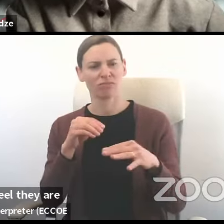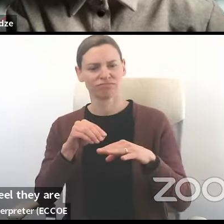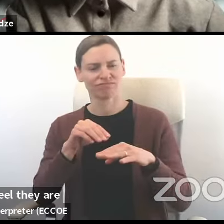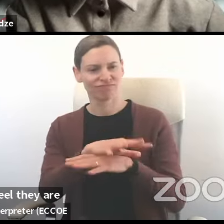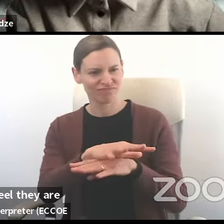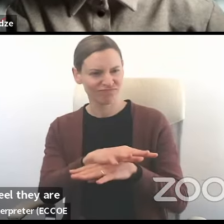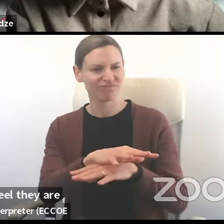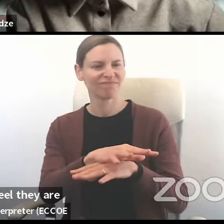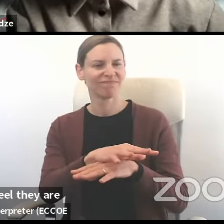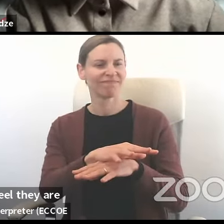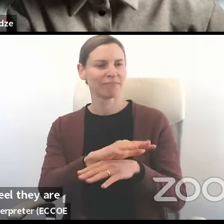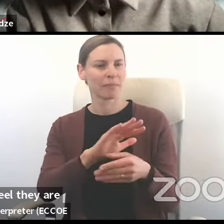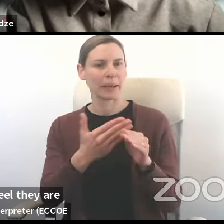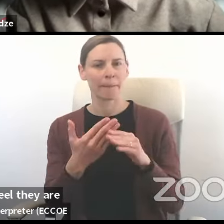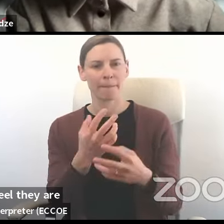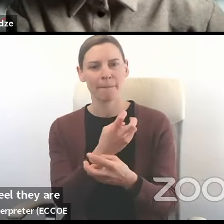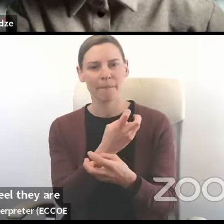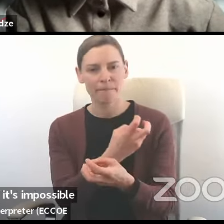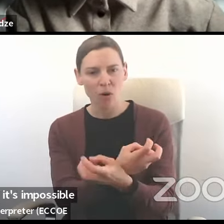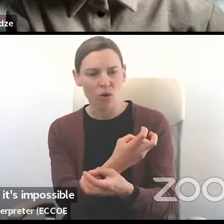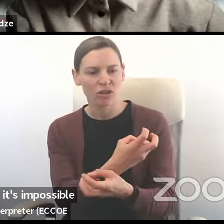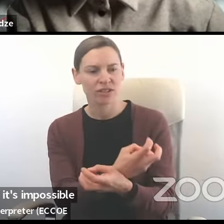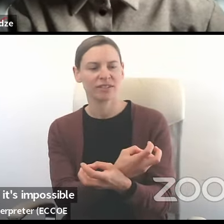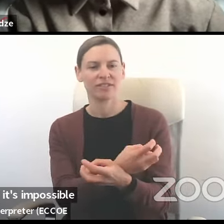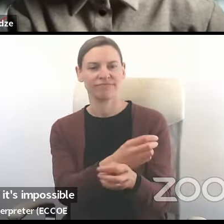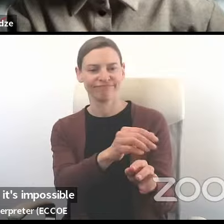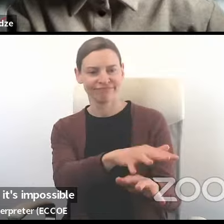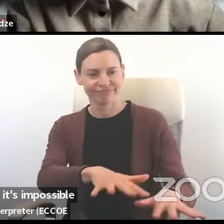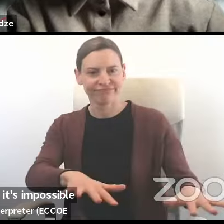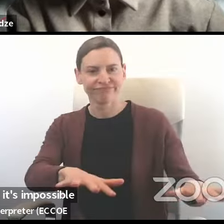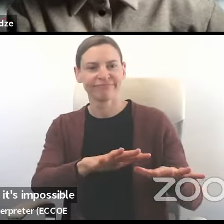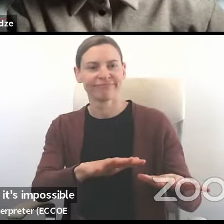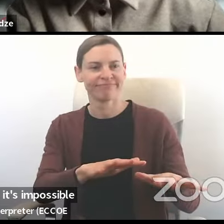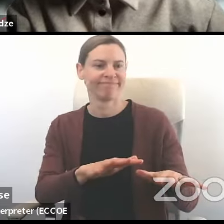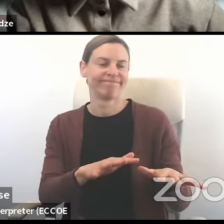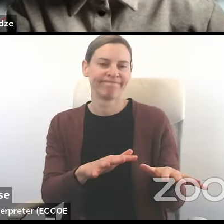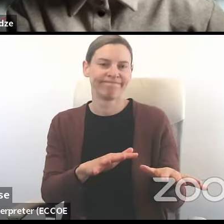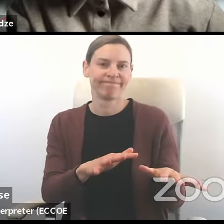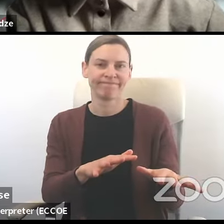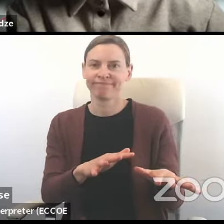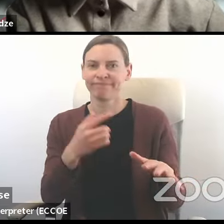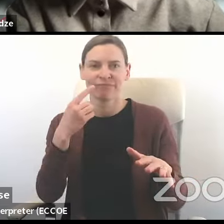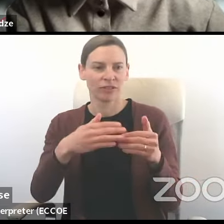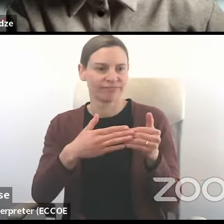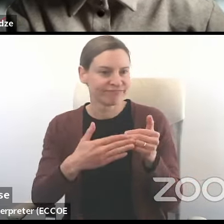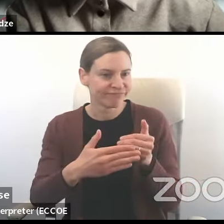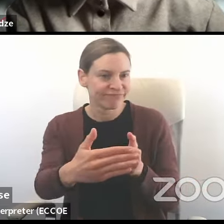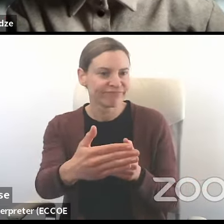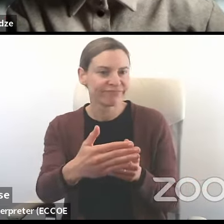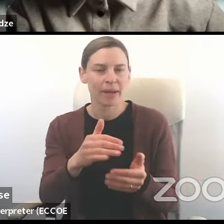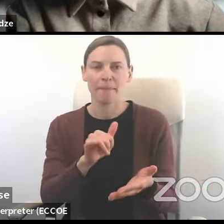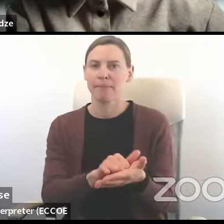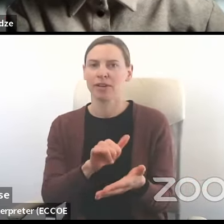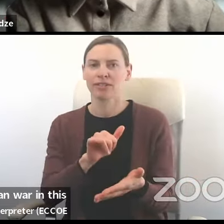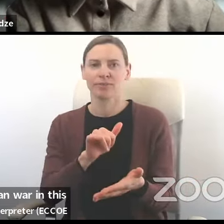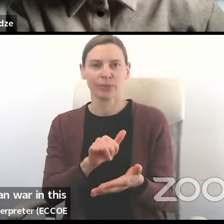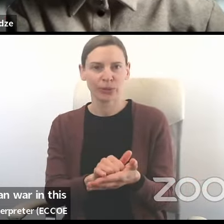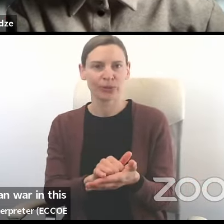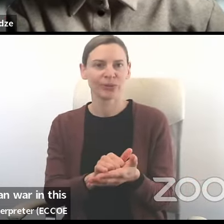long period, and it's impossible to talk about something else other than war in these